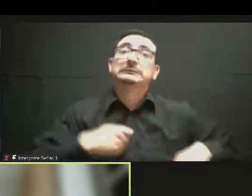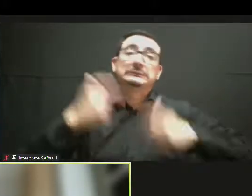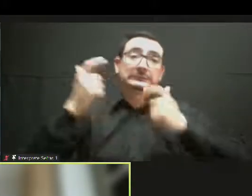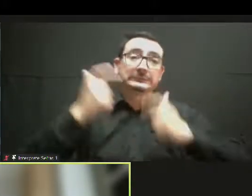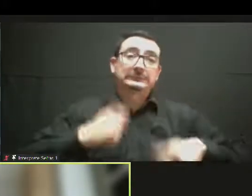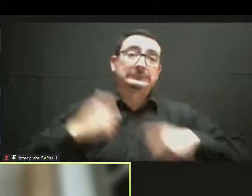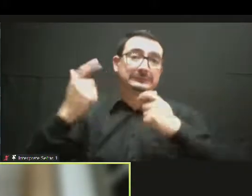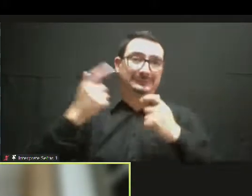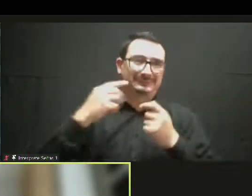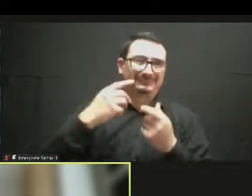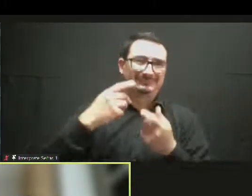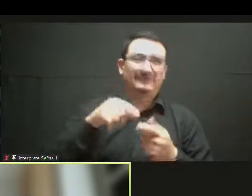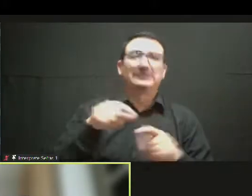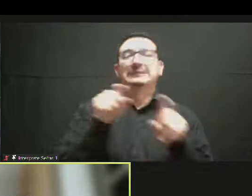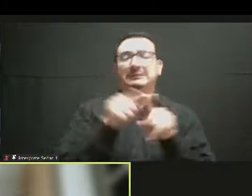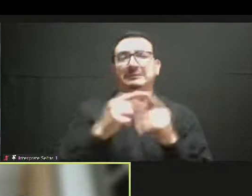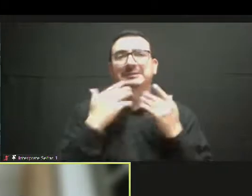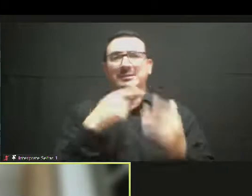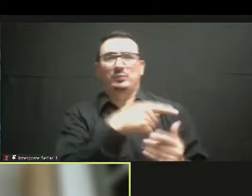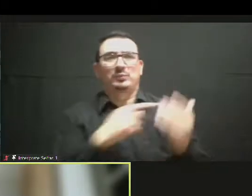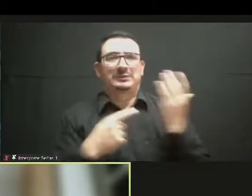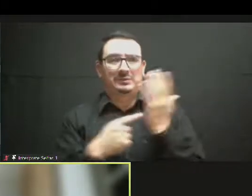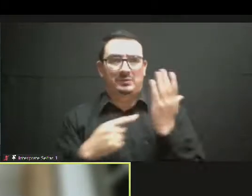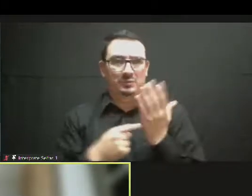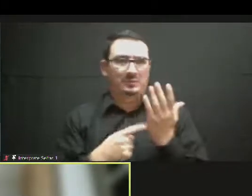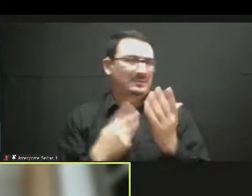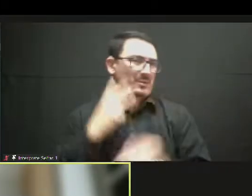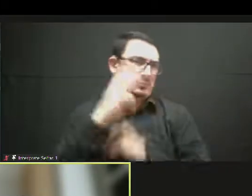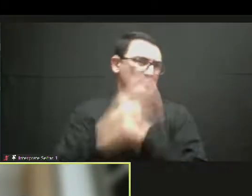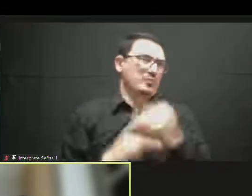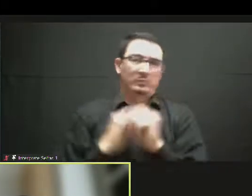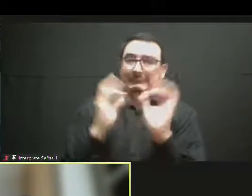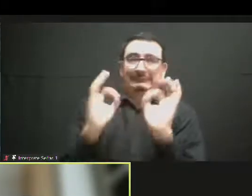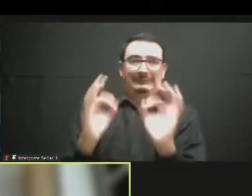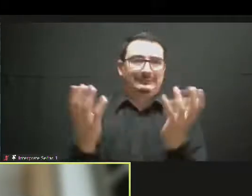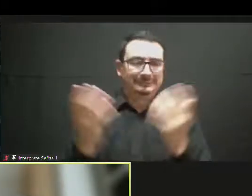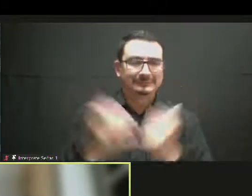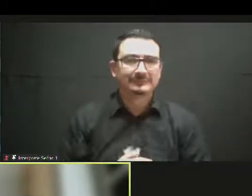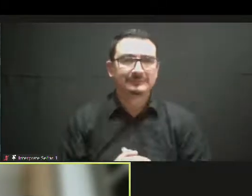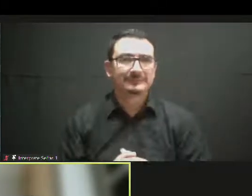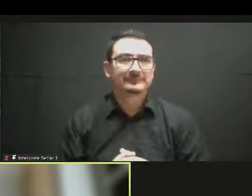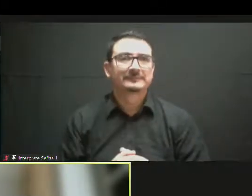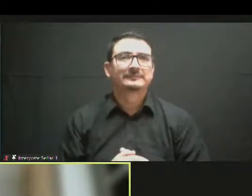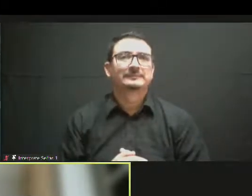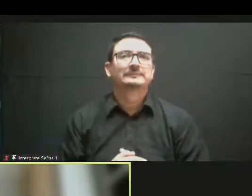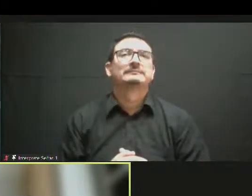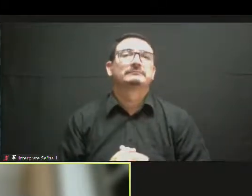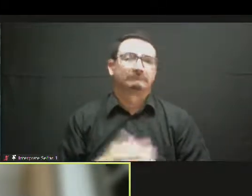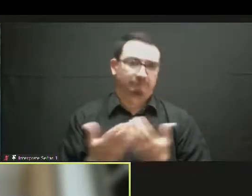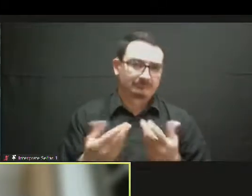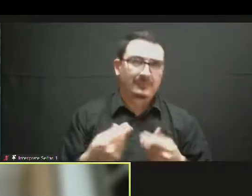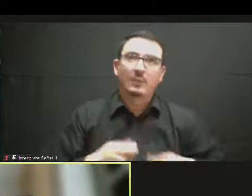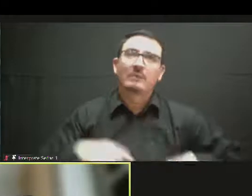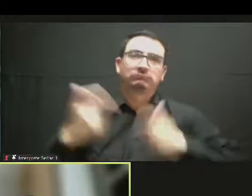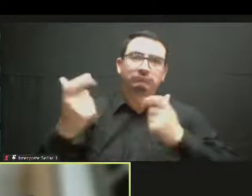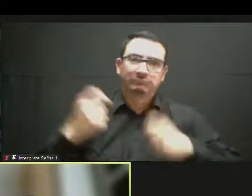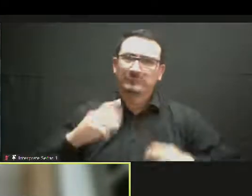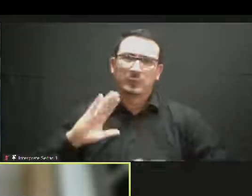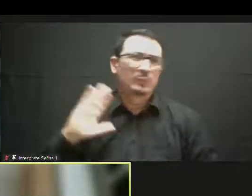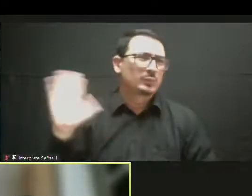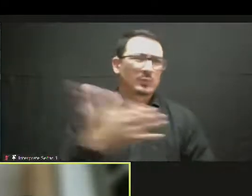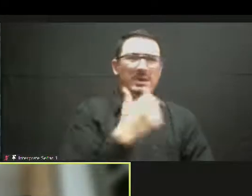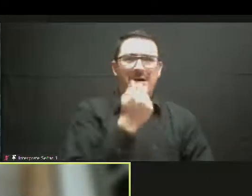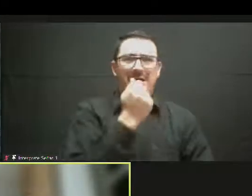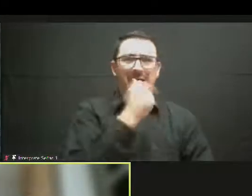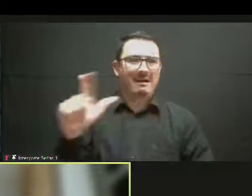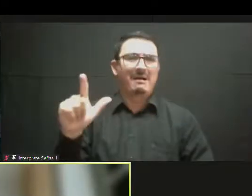which is so spread across so many islands. And they're basically enabling market inclusion and geographic convergence. So, there are these, and then